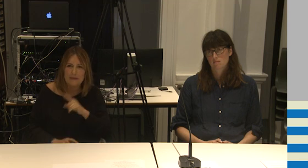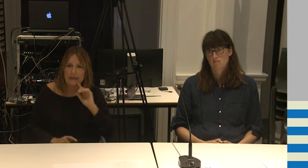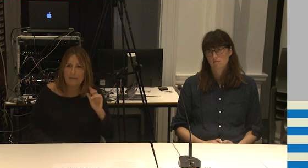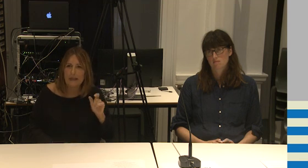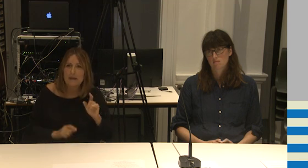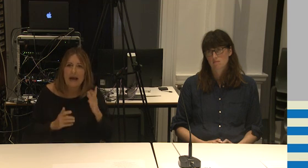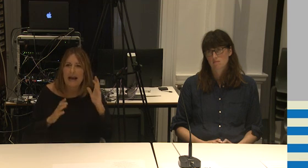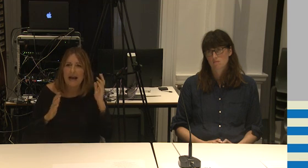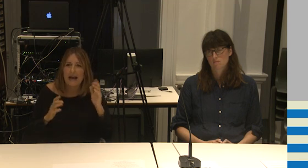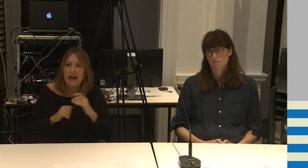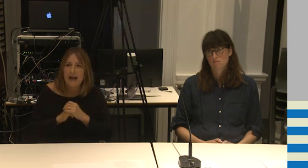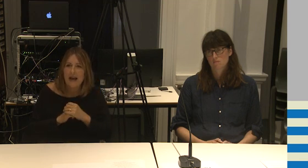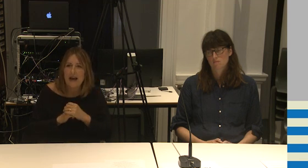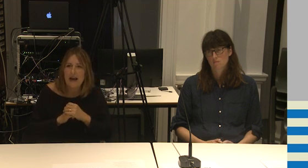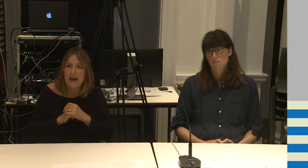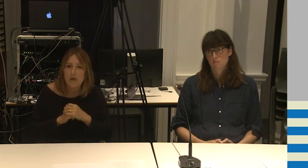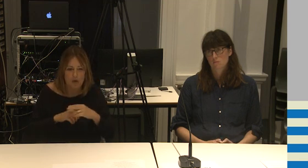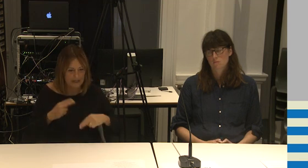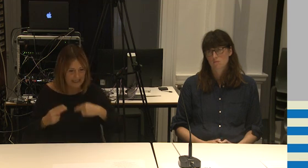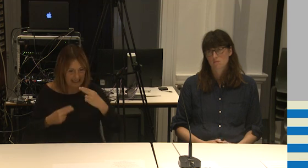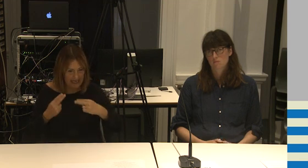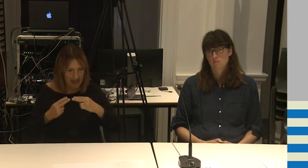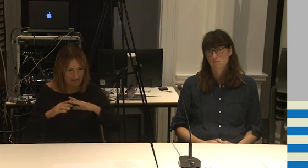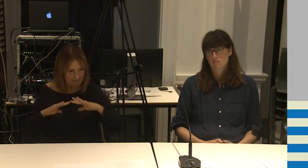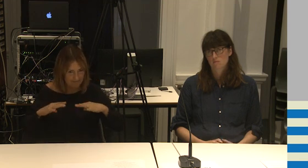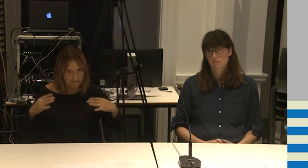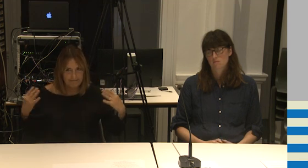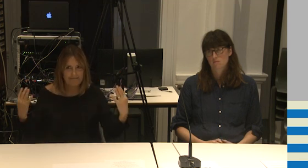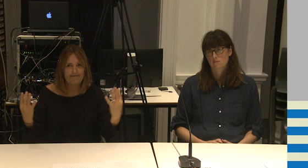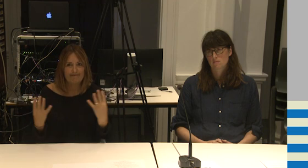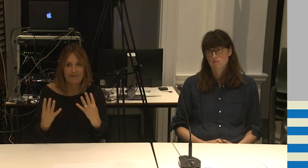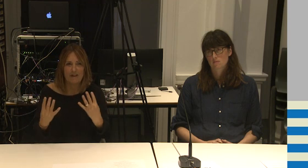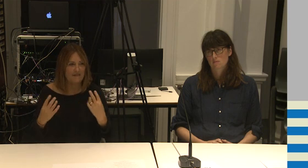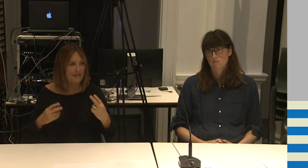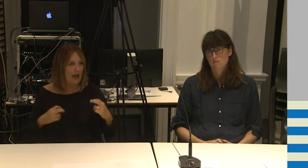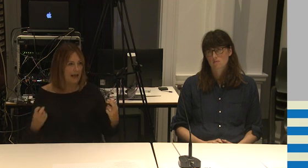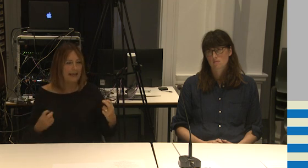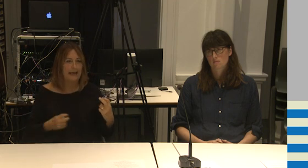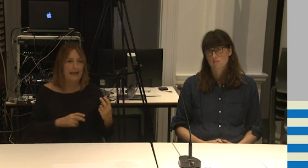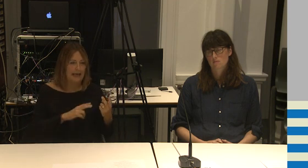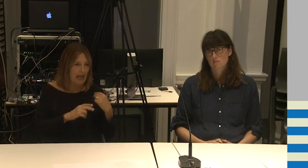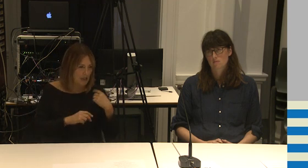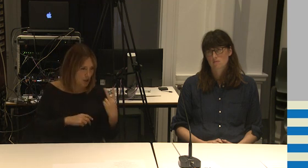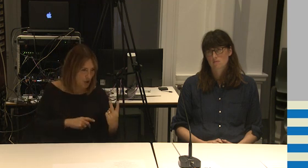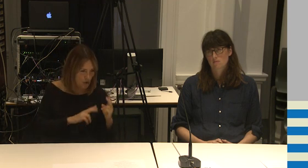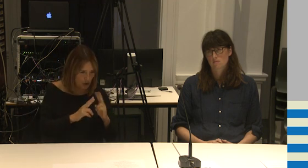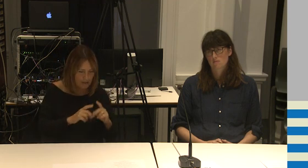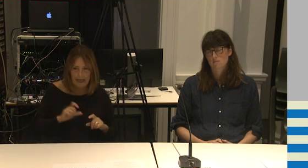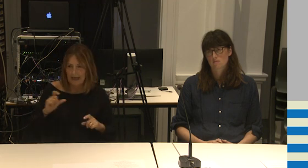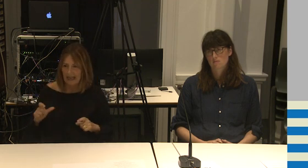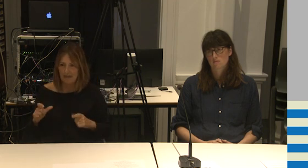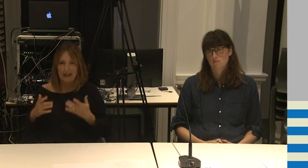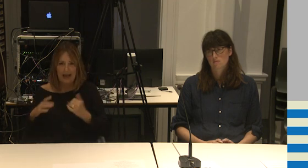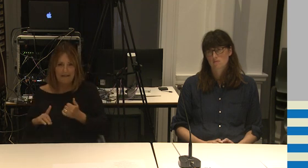was Beatles musical night, and we was having this dinner with all of our retinue of carers. Like, I had two interpreters and Catherine